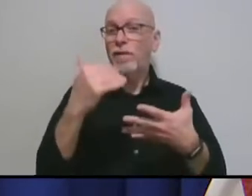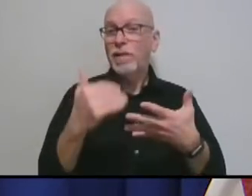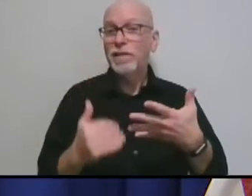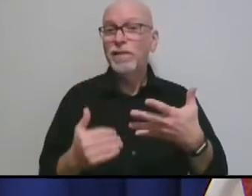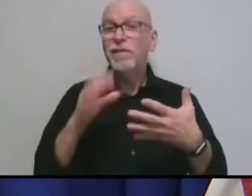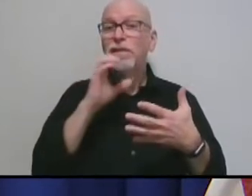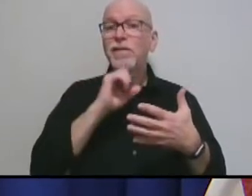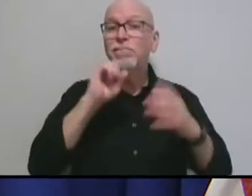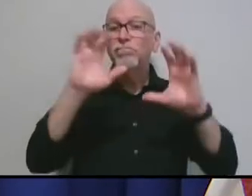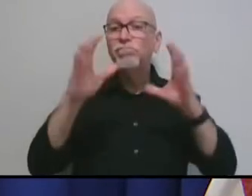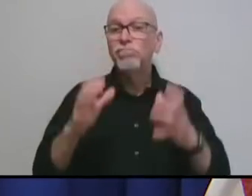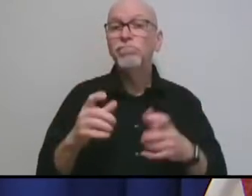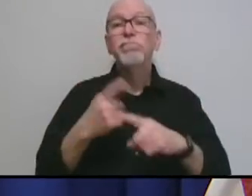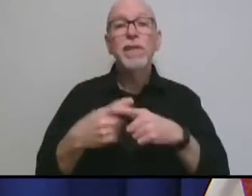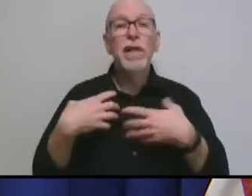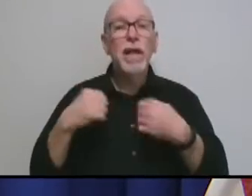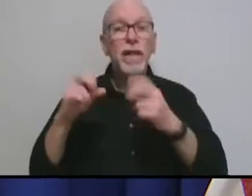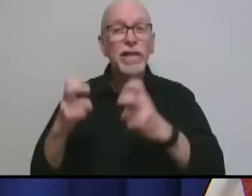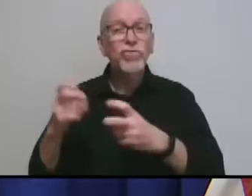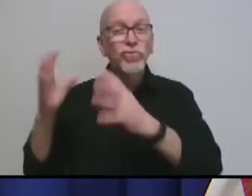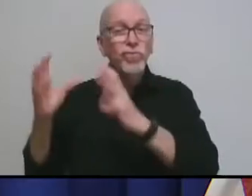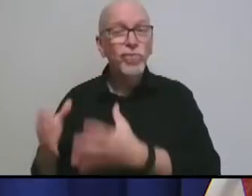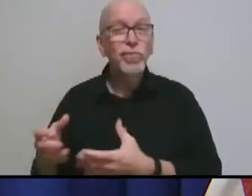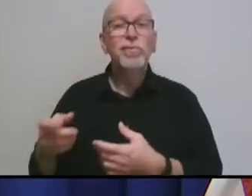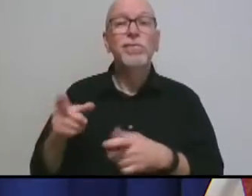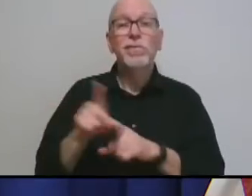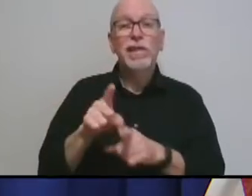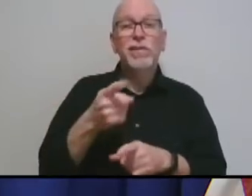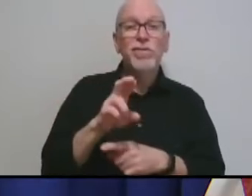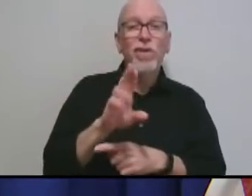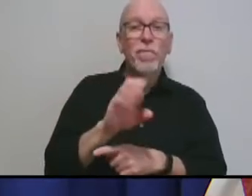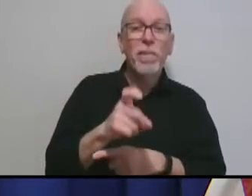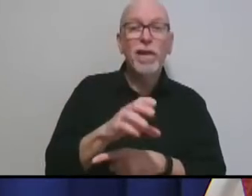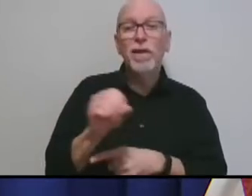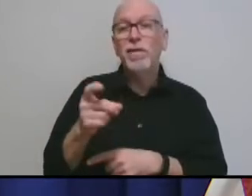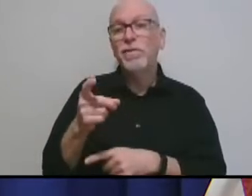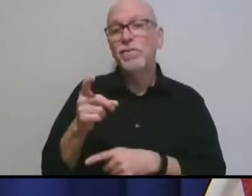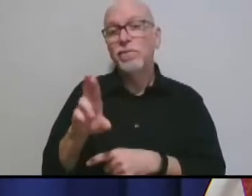folks with comorbidities that Dr. Lindsay and Dr. Box have already this